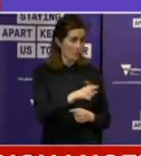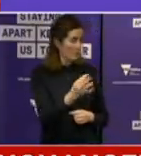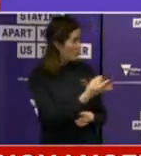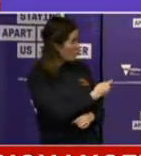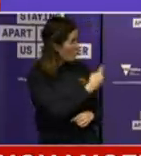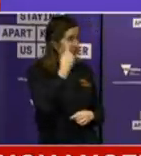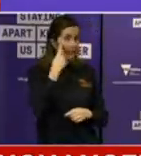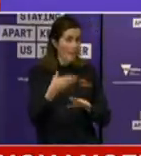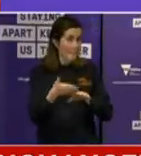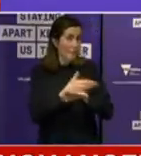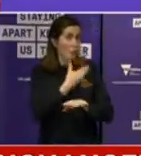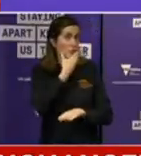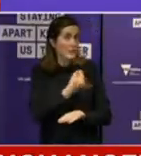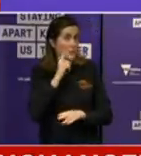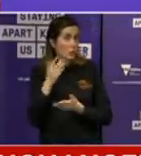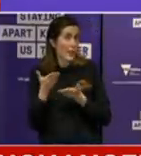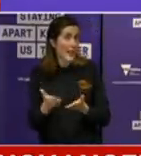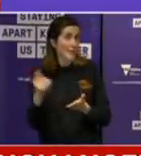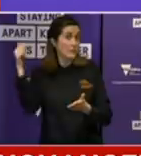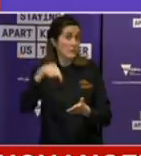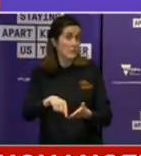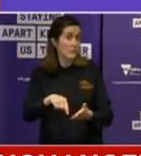No decision has been made. I think that's likely.